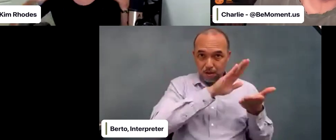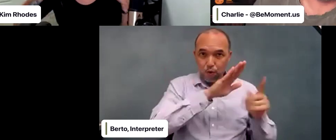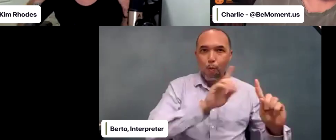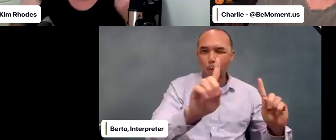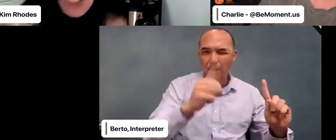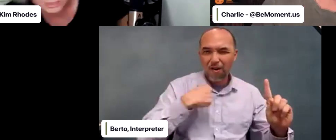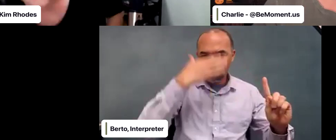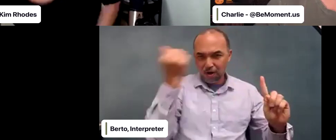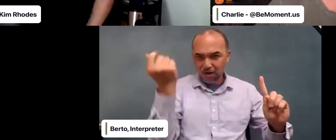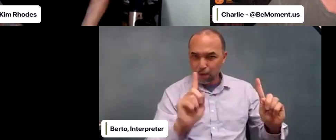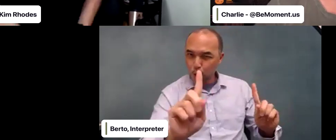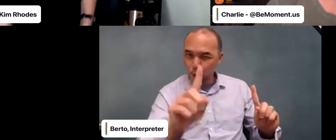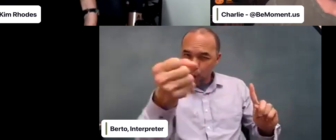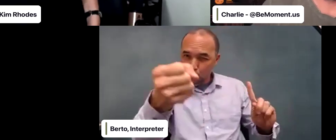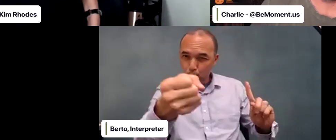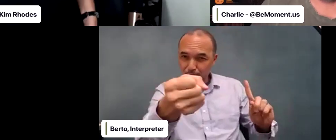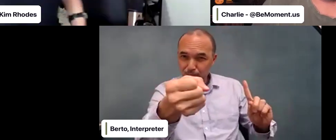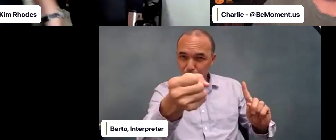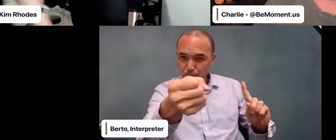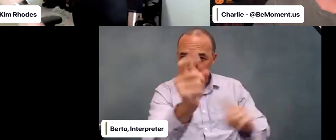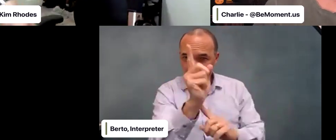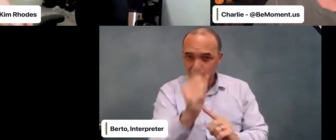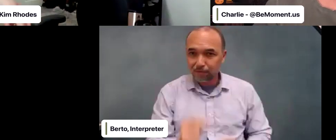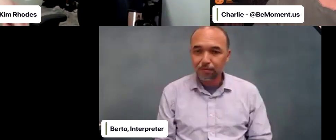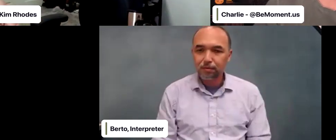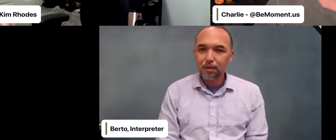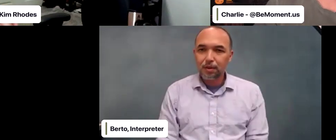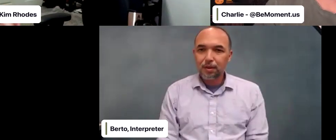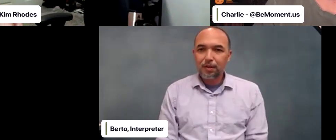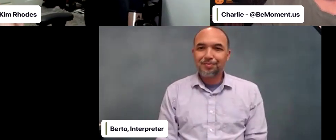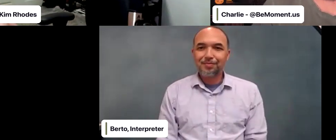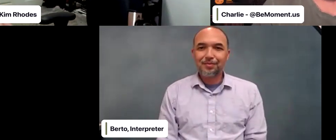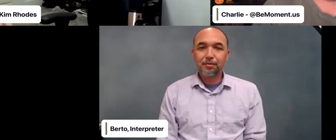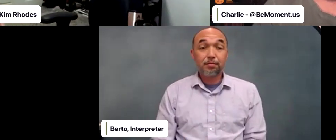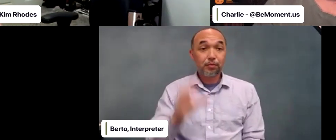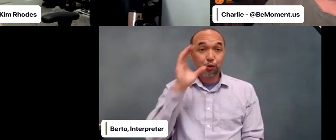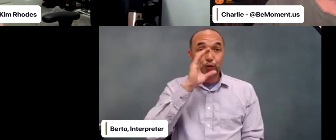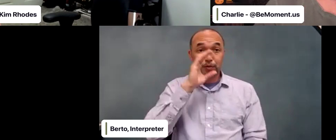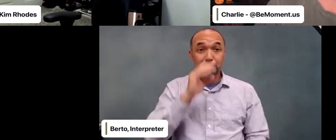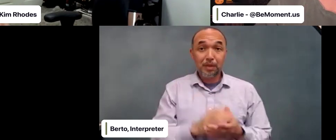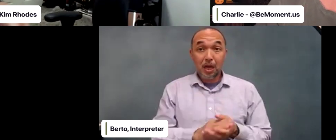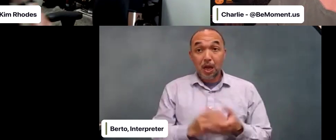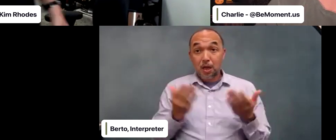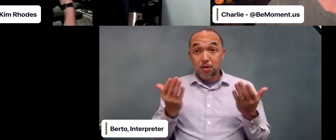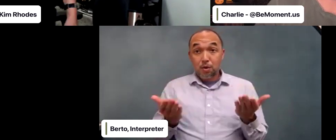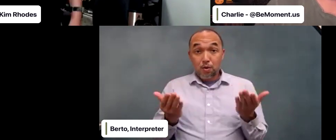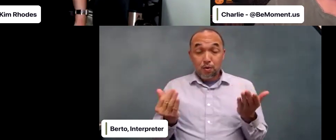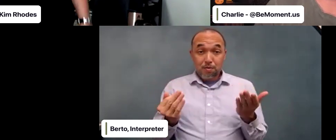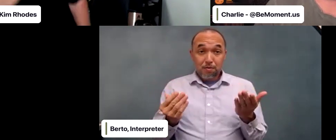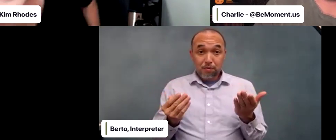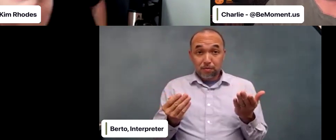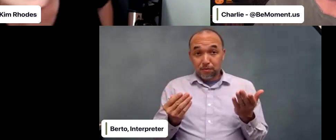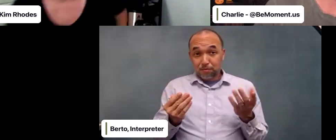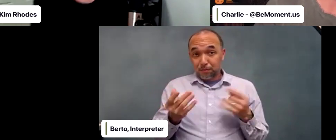this. Hold on. Please hold, Charlie. Yep. So, everybody, if you're already keeping up, you are probably some sort of Circuit